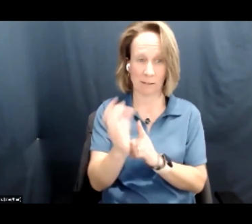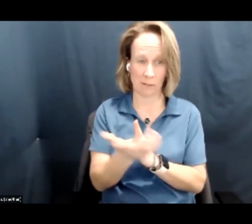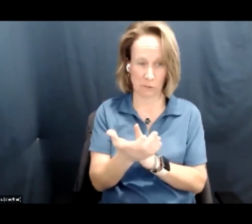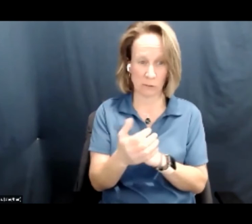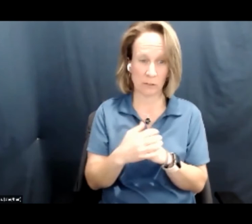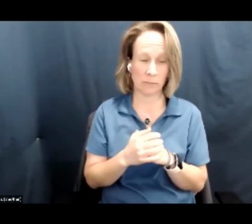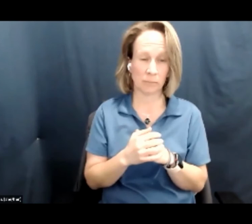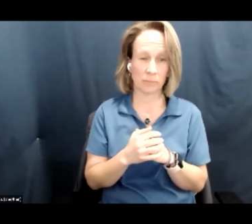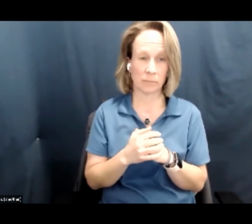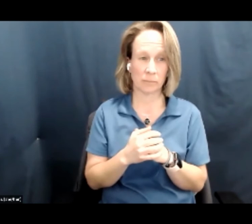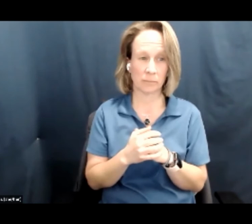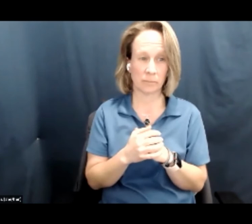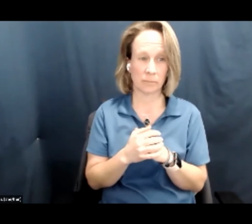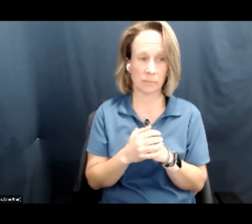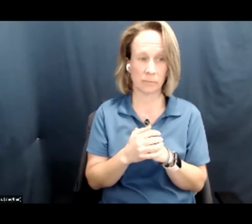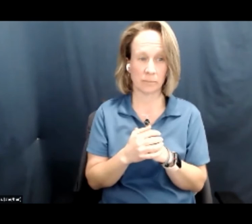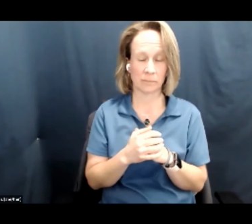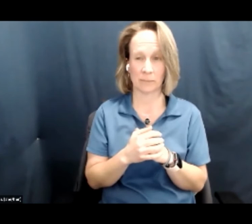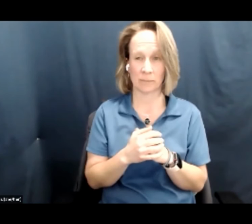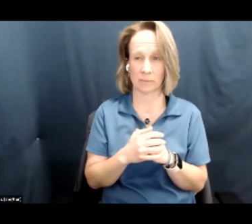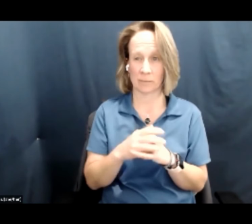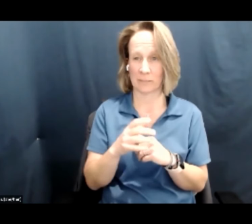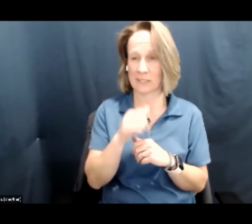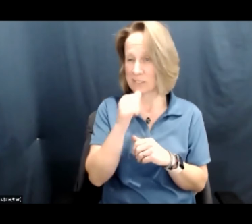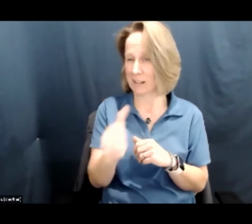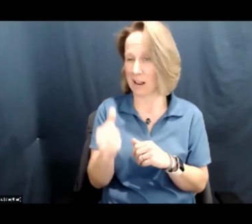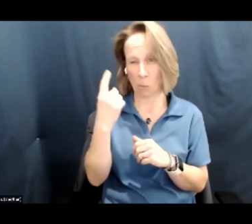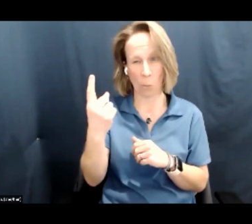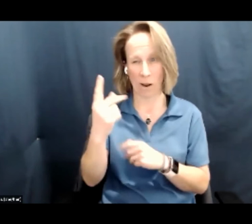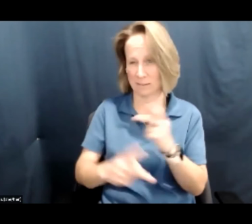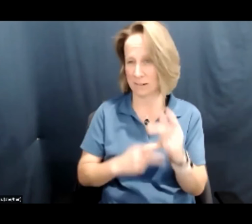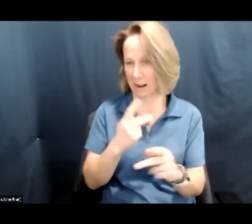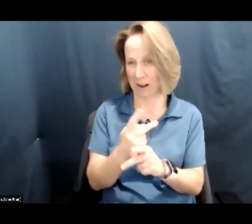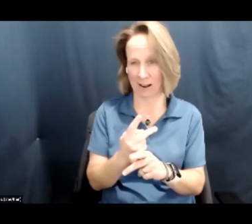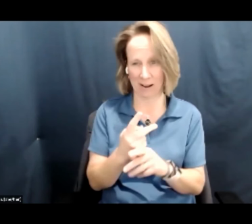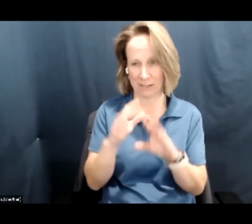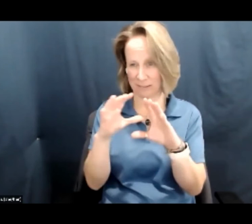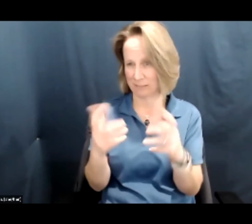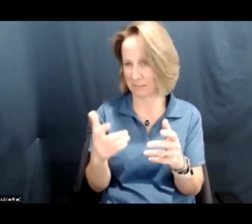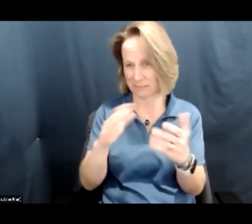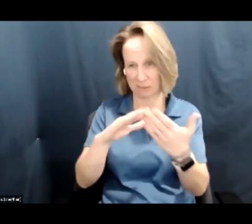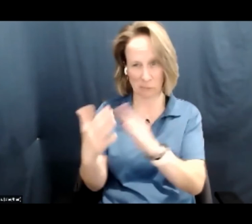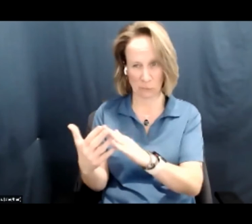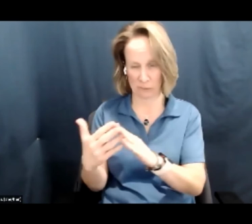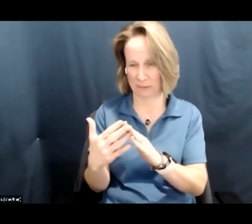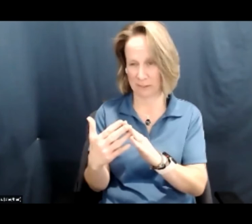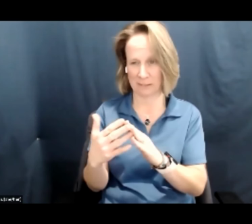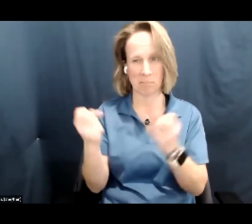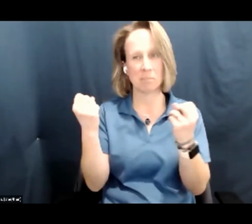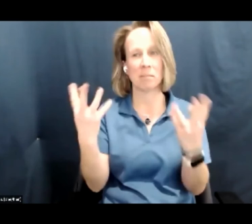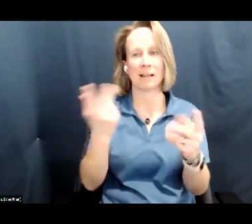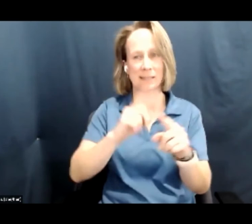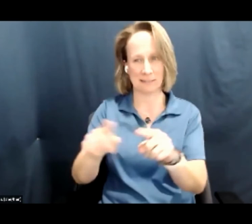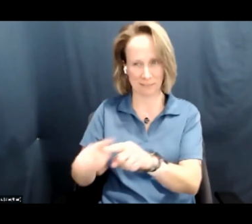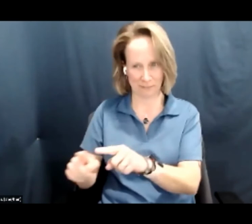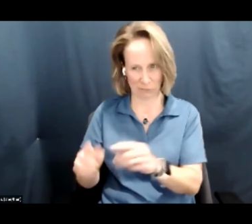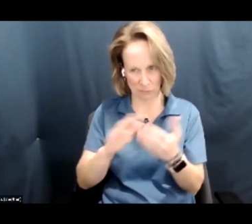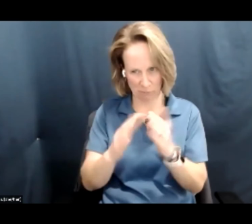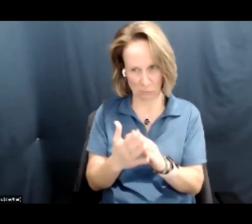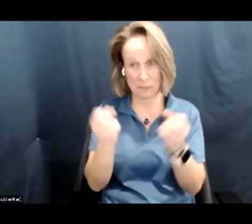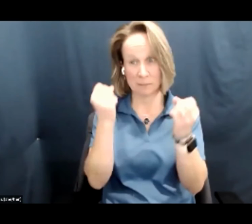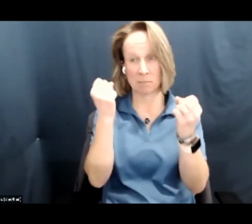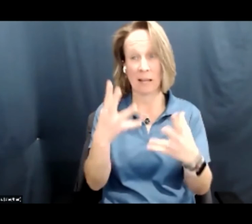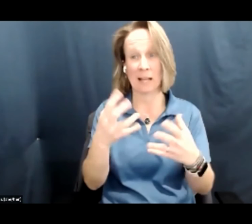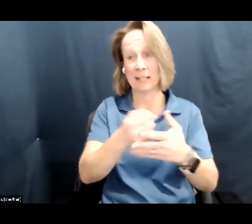one LGBTQ community, right? There are many, many different communities. There's many subcultures that